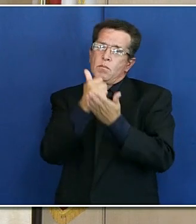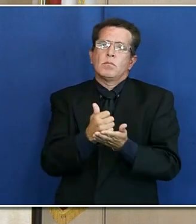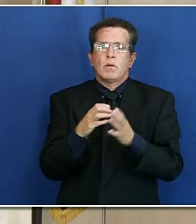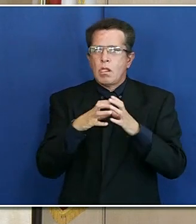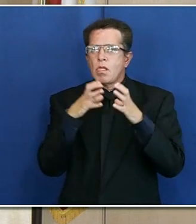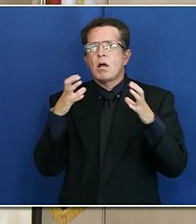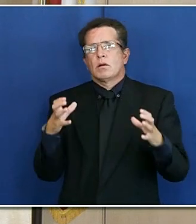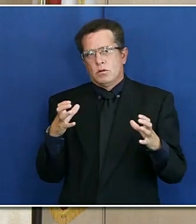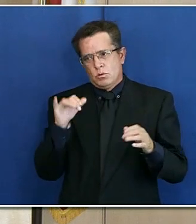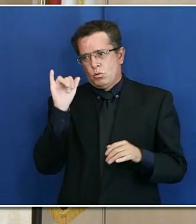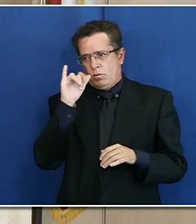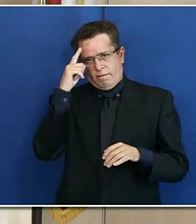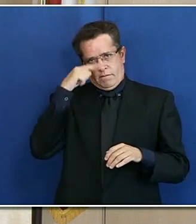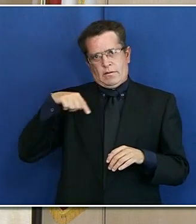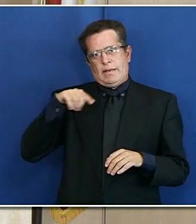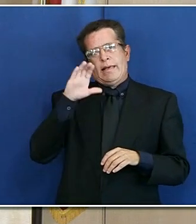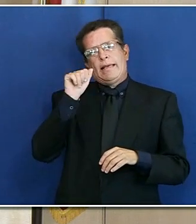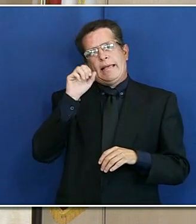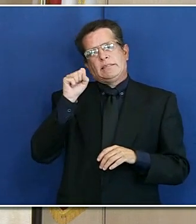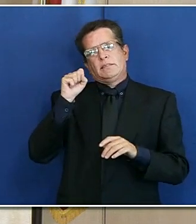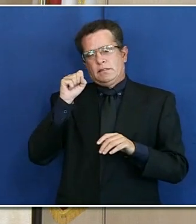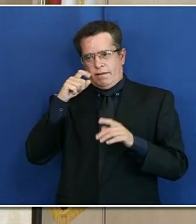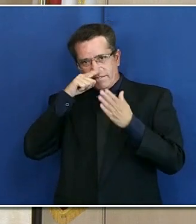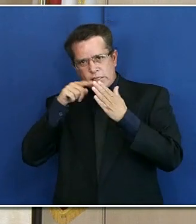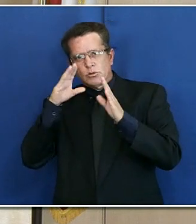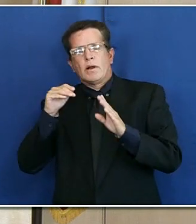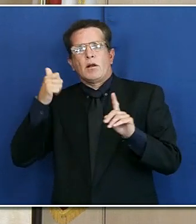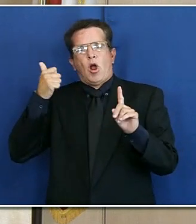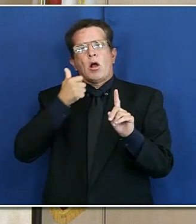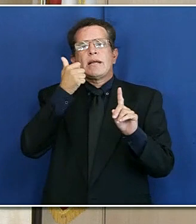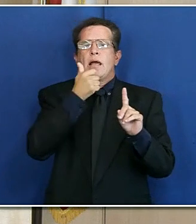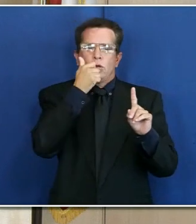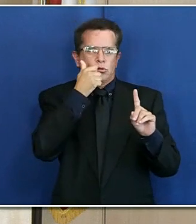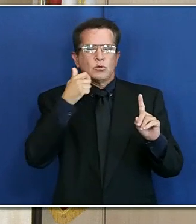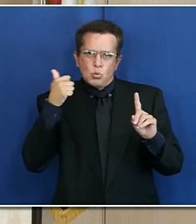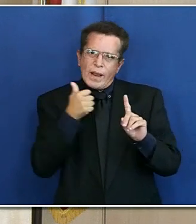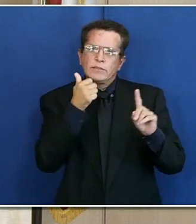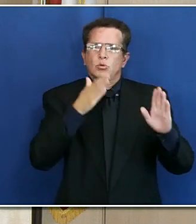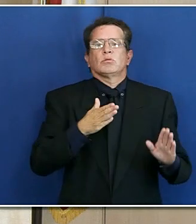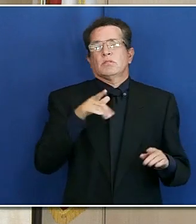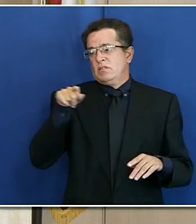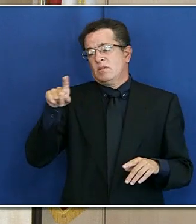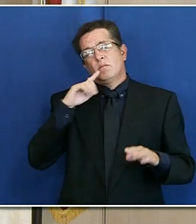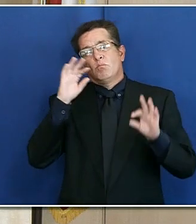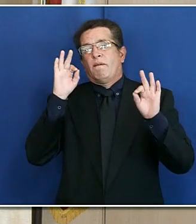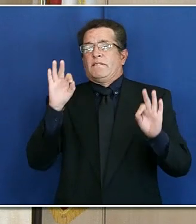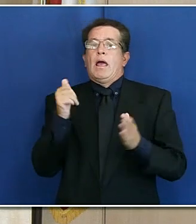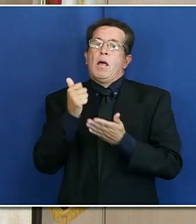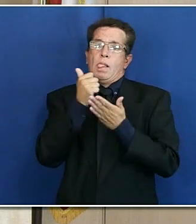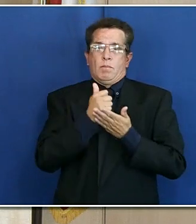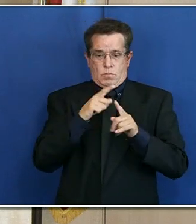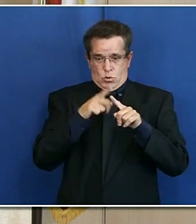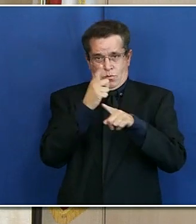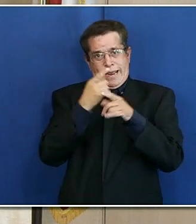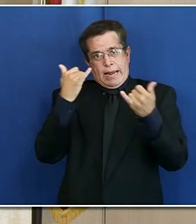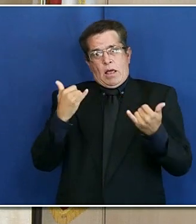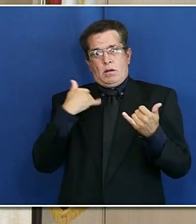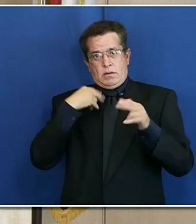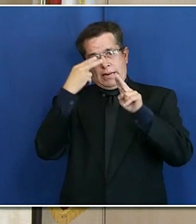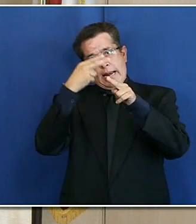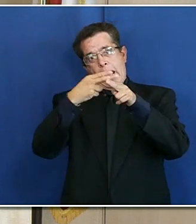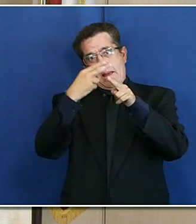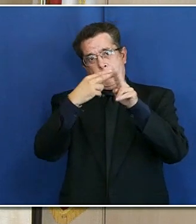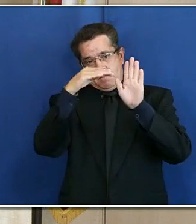our case investigations and contact tracing. But at this point, just to put the names of the